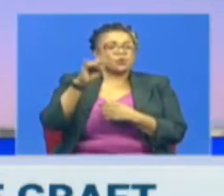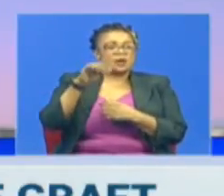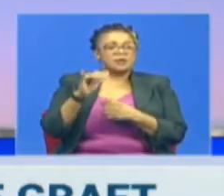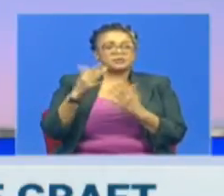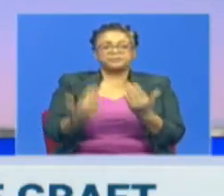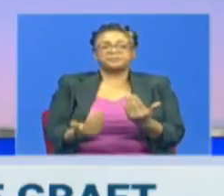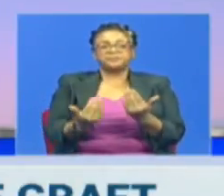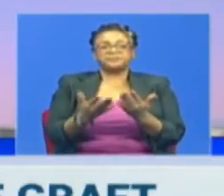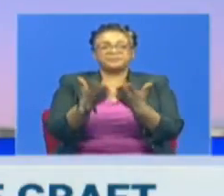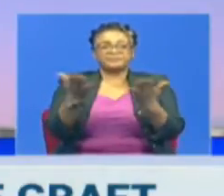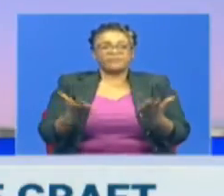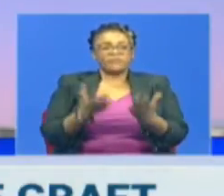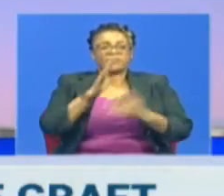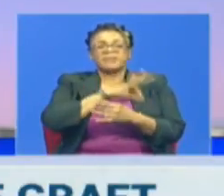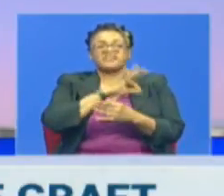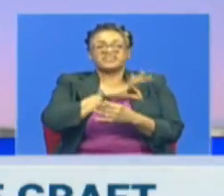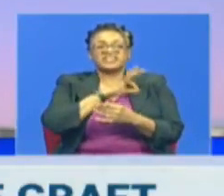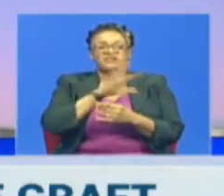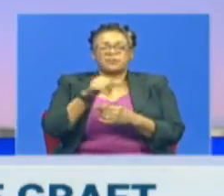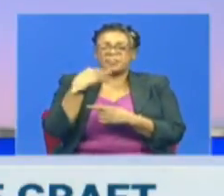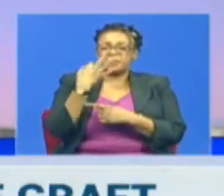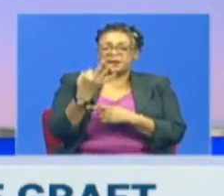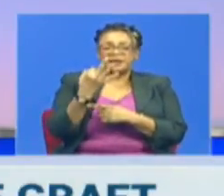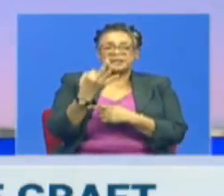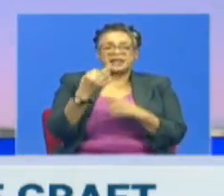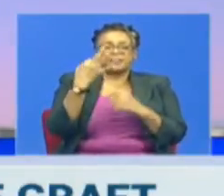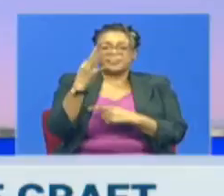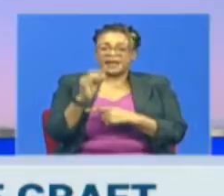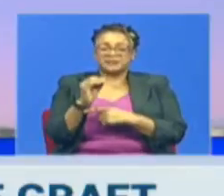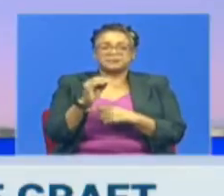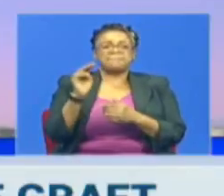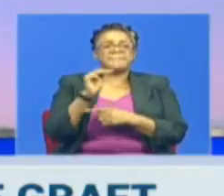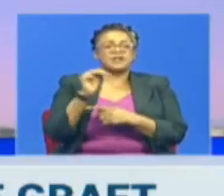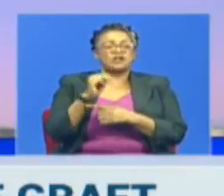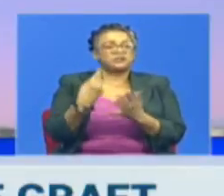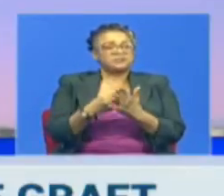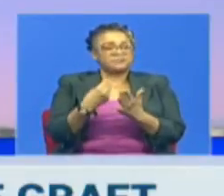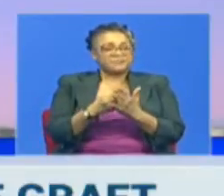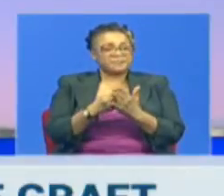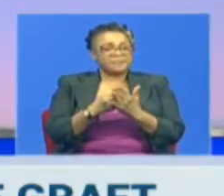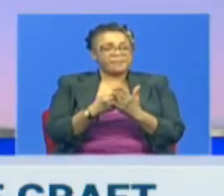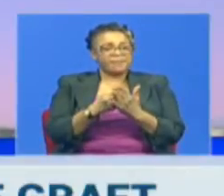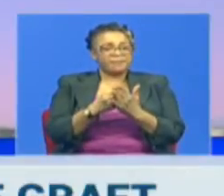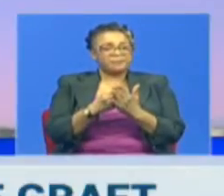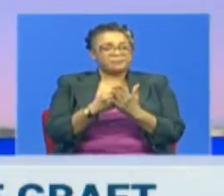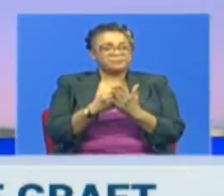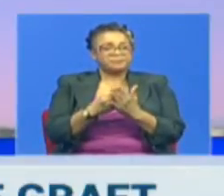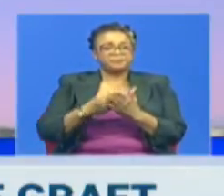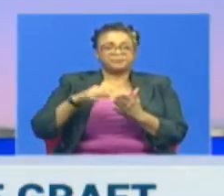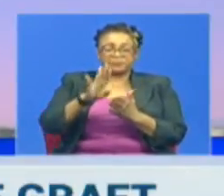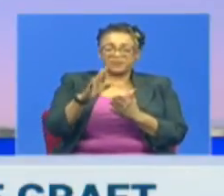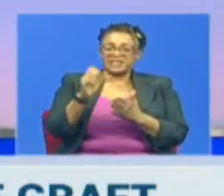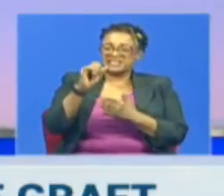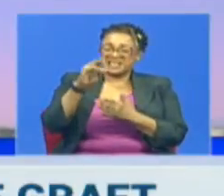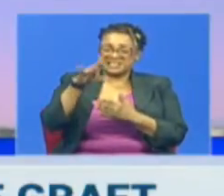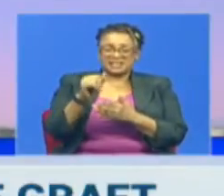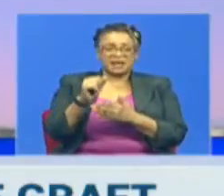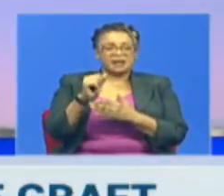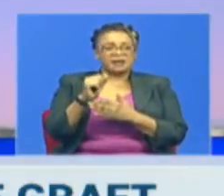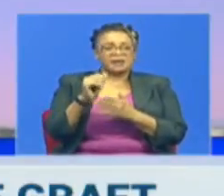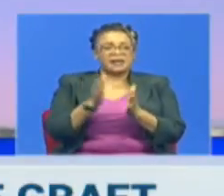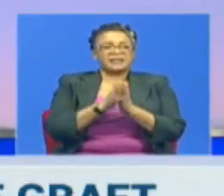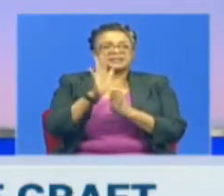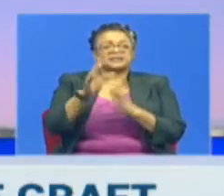may have benefited from the 313 million shillings paid to Sirisia MP John Waluke and his